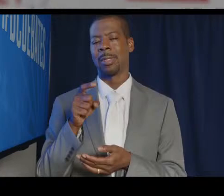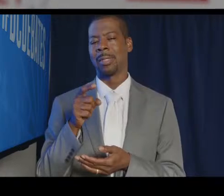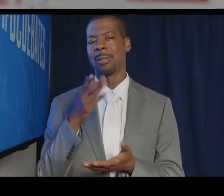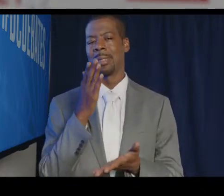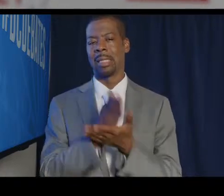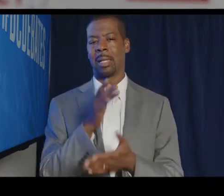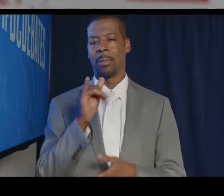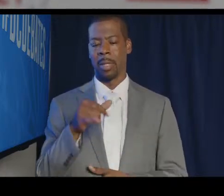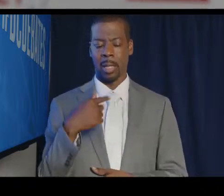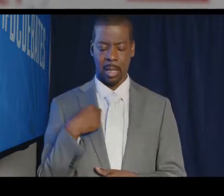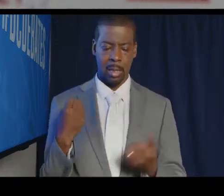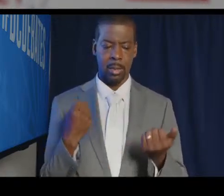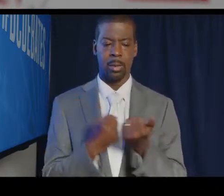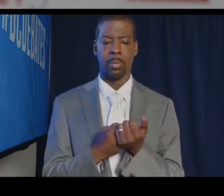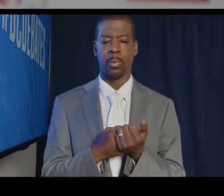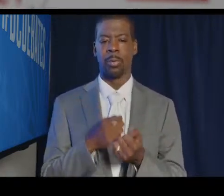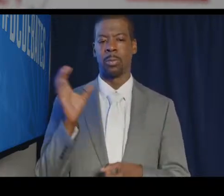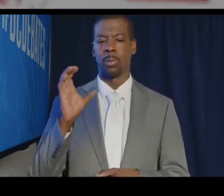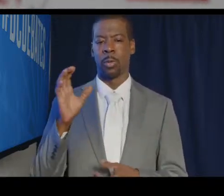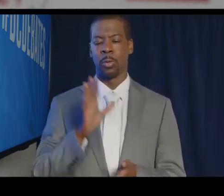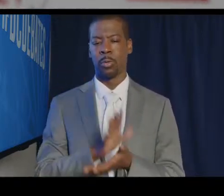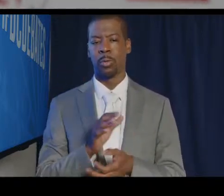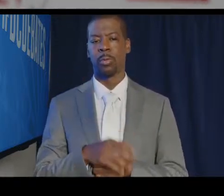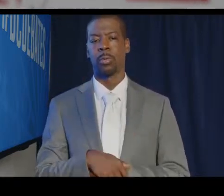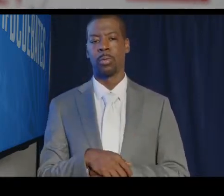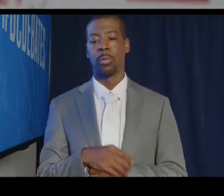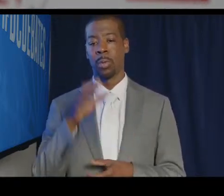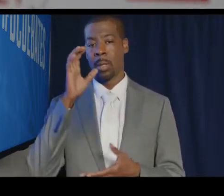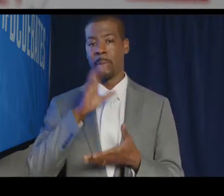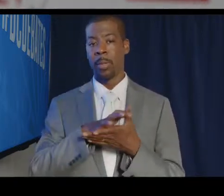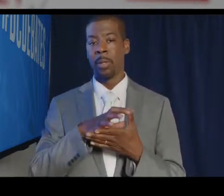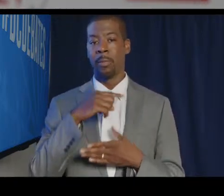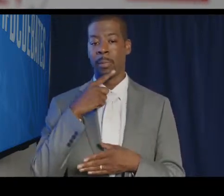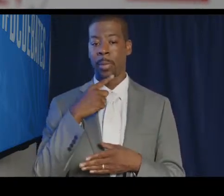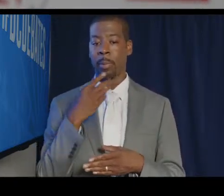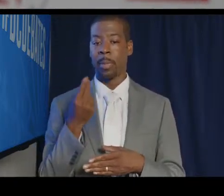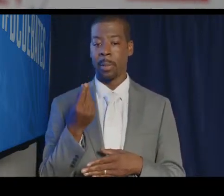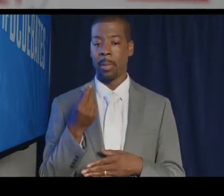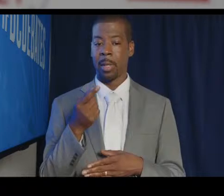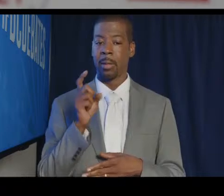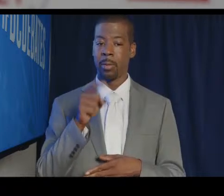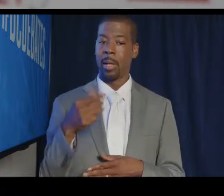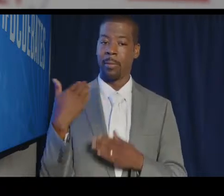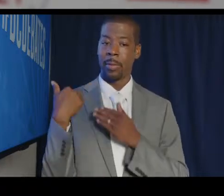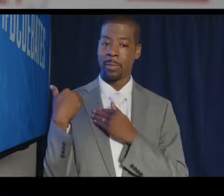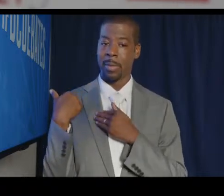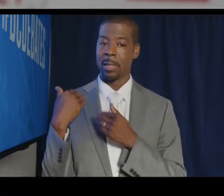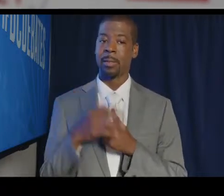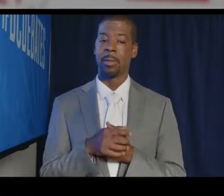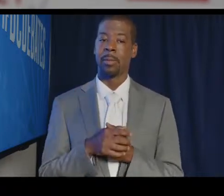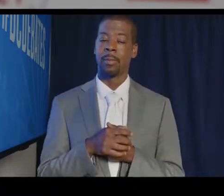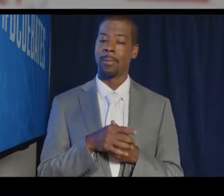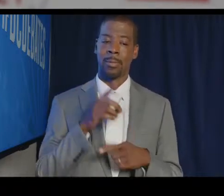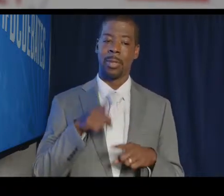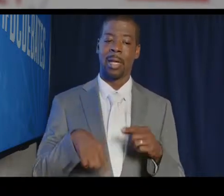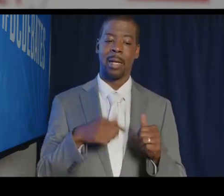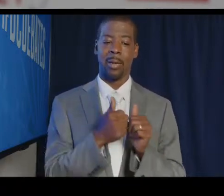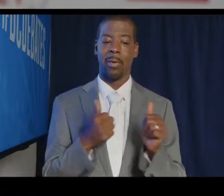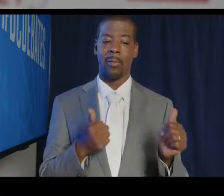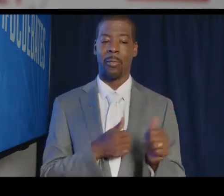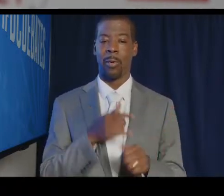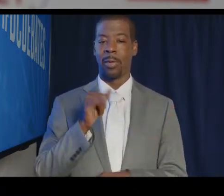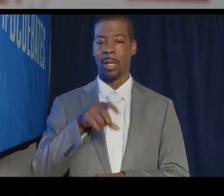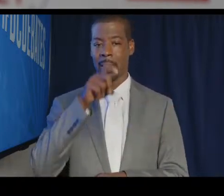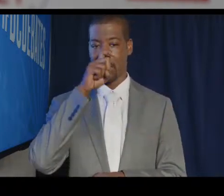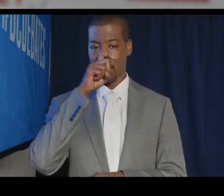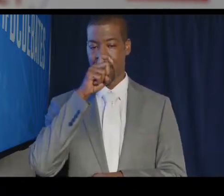very much support charter schools. I also believe that public money comes with an obligation that nobody else really gets around. And Eagle Academy